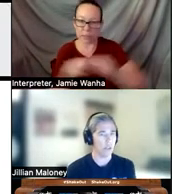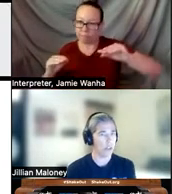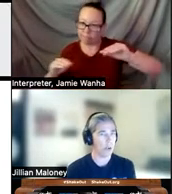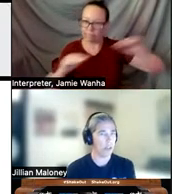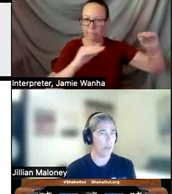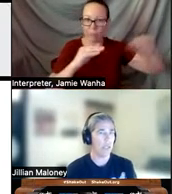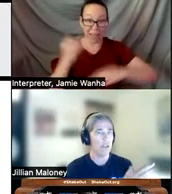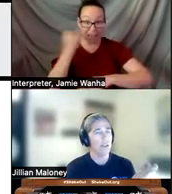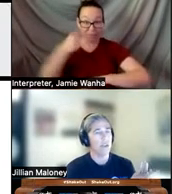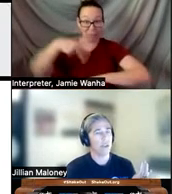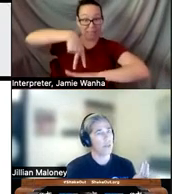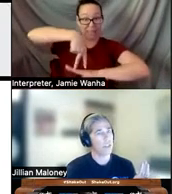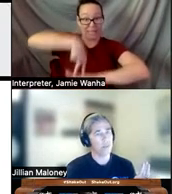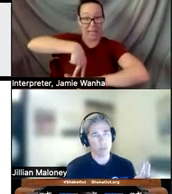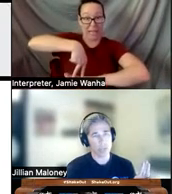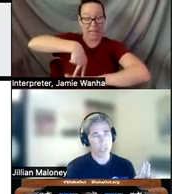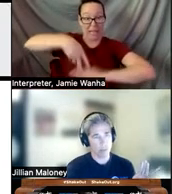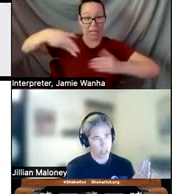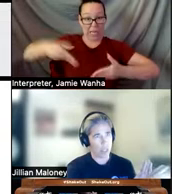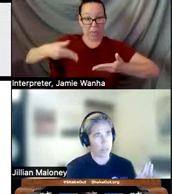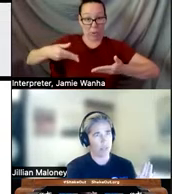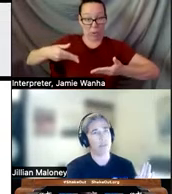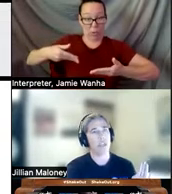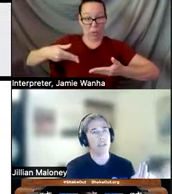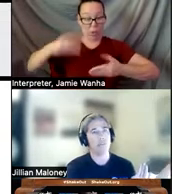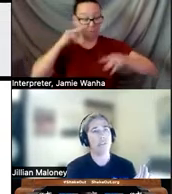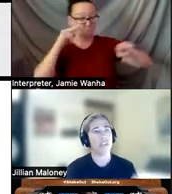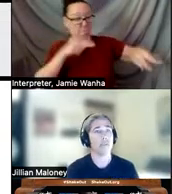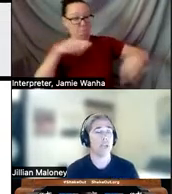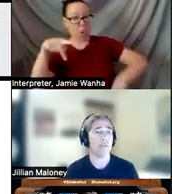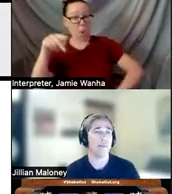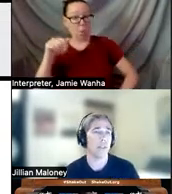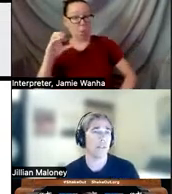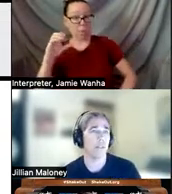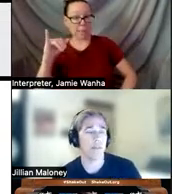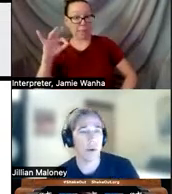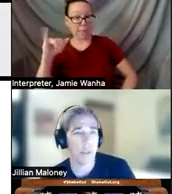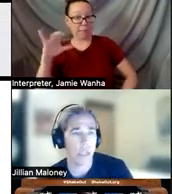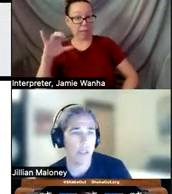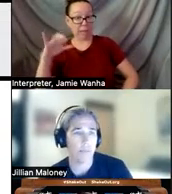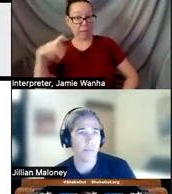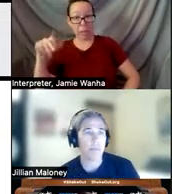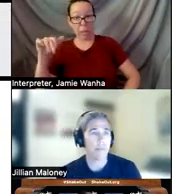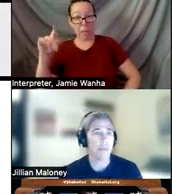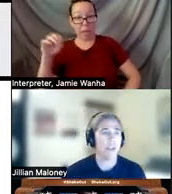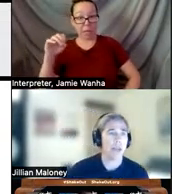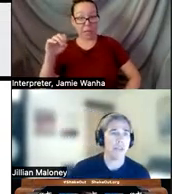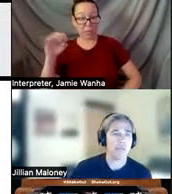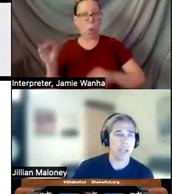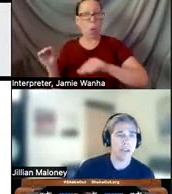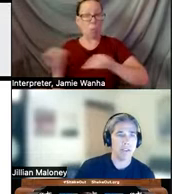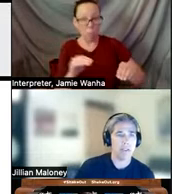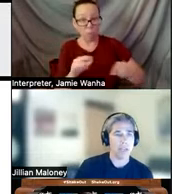standing on the North American plate, the Pacific plate, I'm looking at the Pacific plate, it's moving to the right relative to where I'm standing.